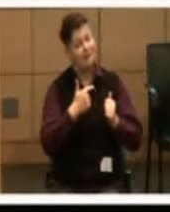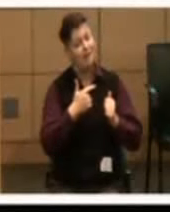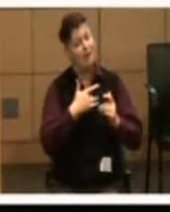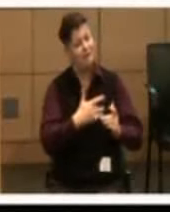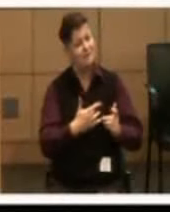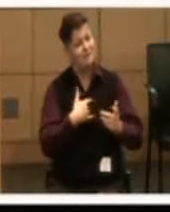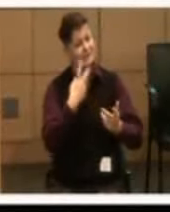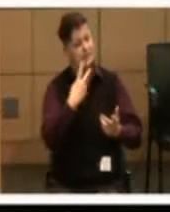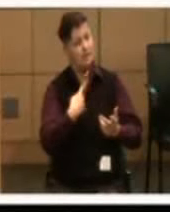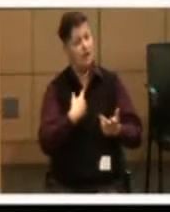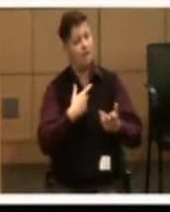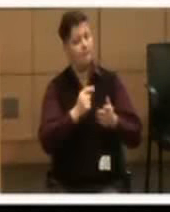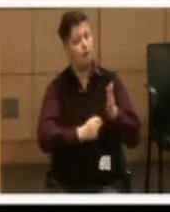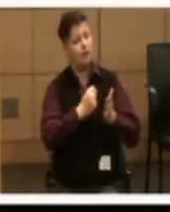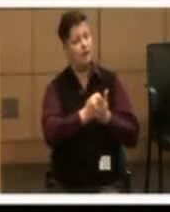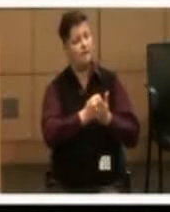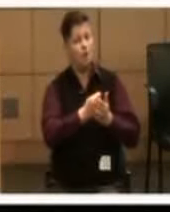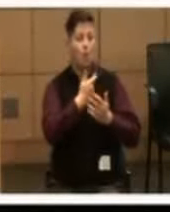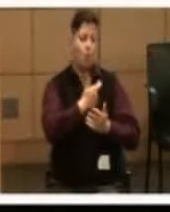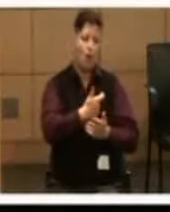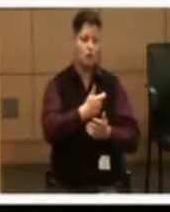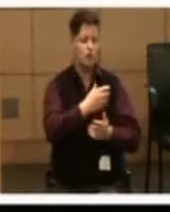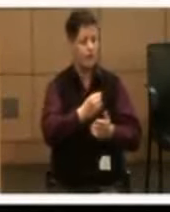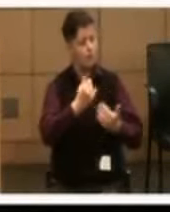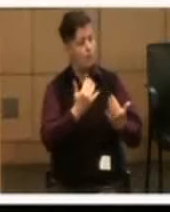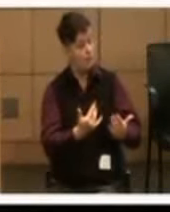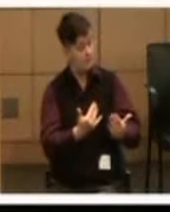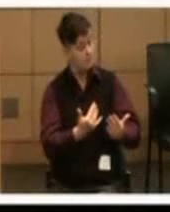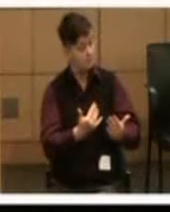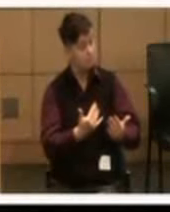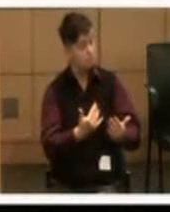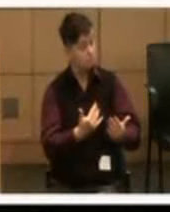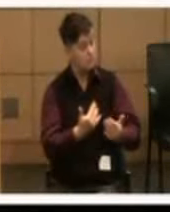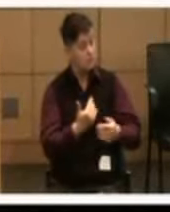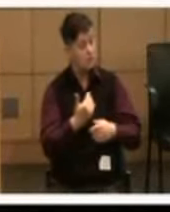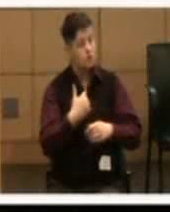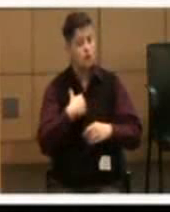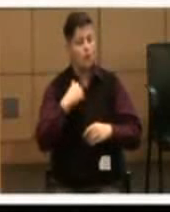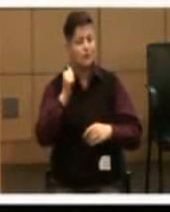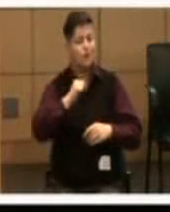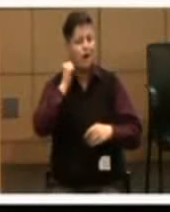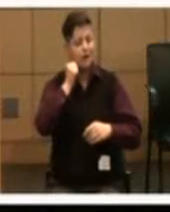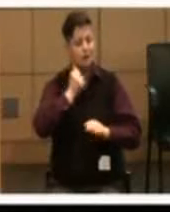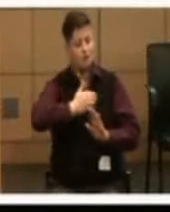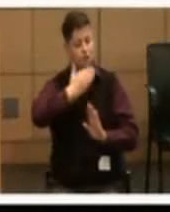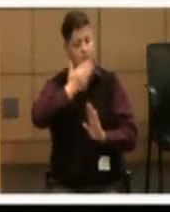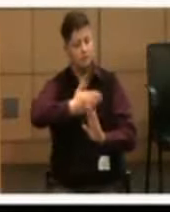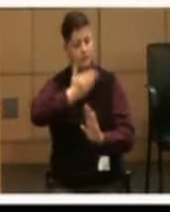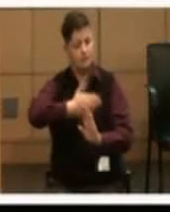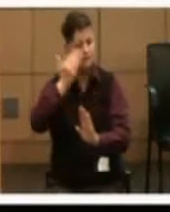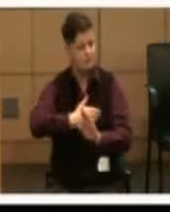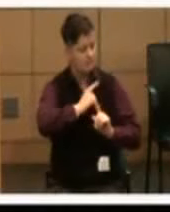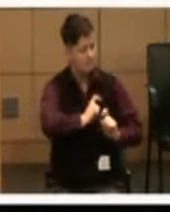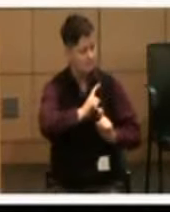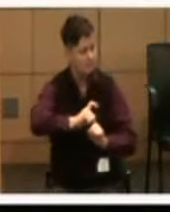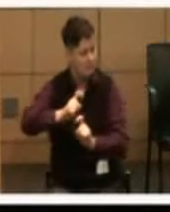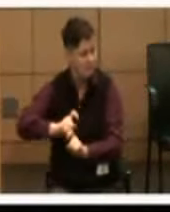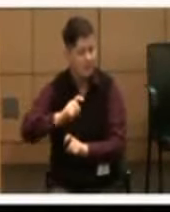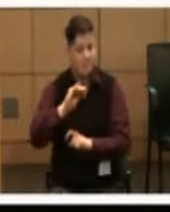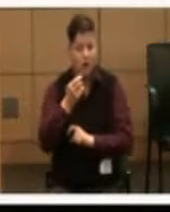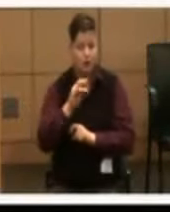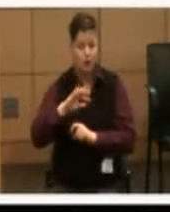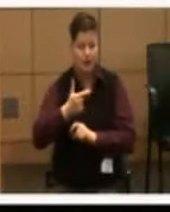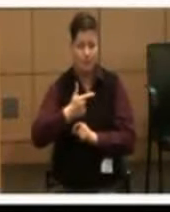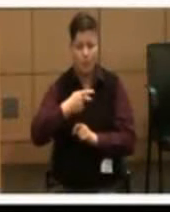might, you know, just kind of place the child on an audiologic monitoring protocol, provide some information about how